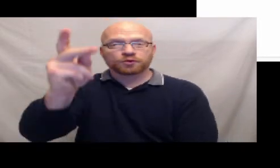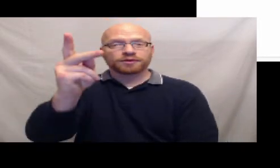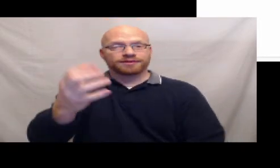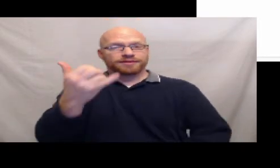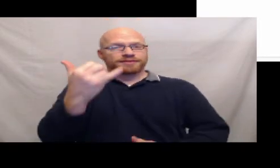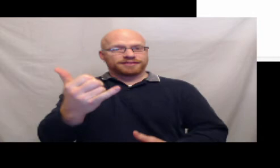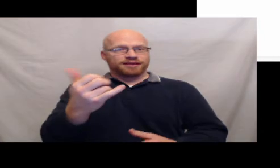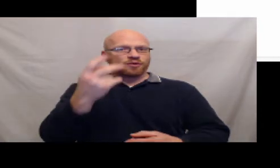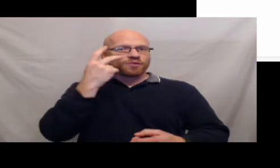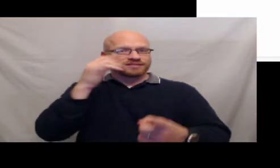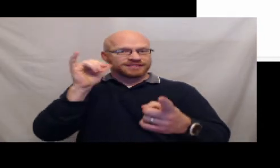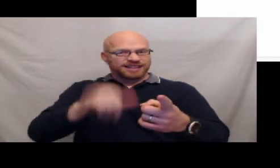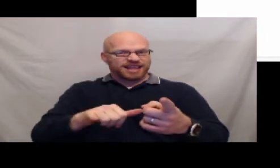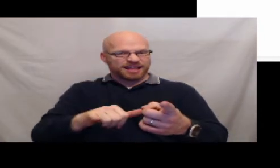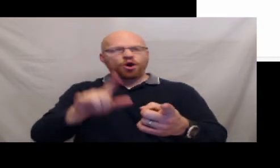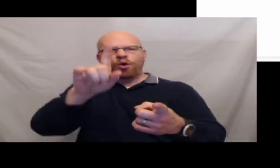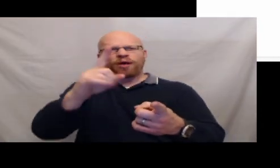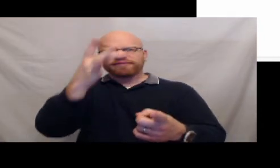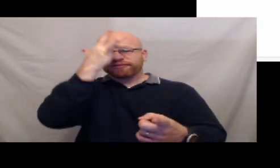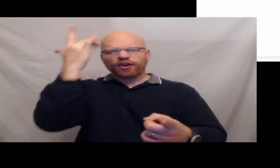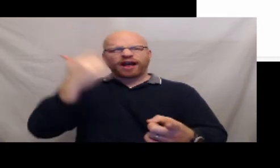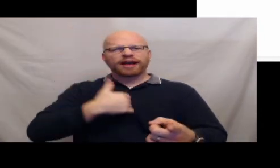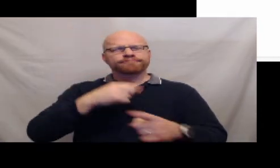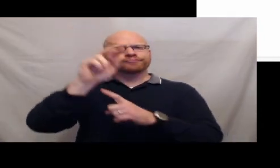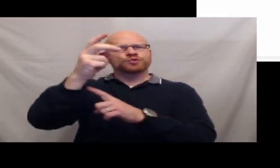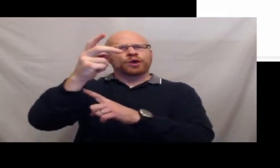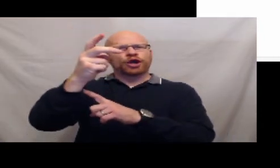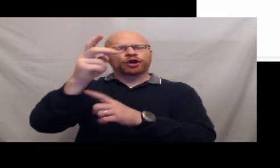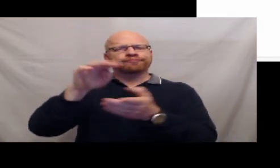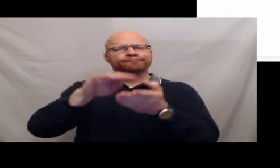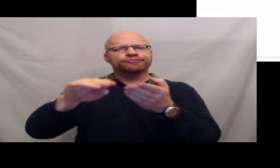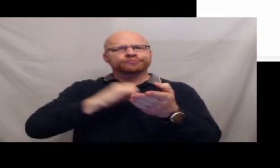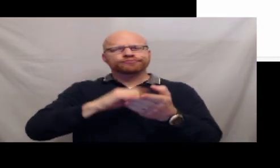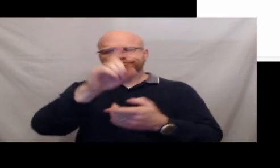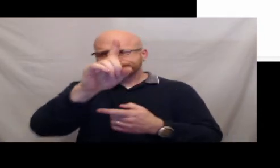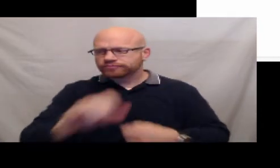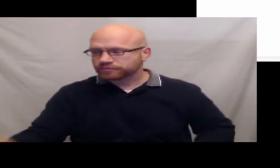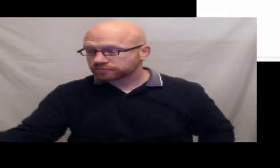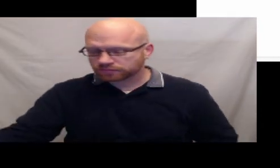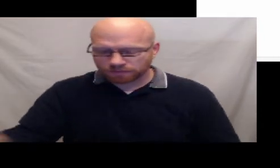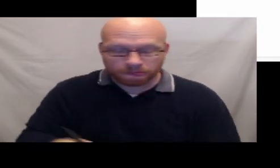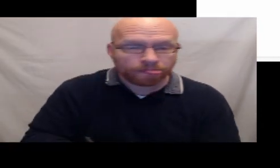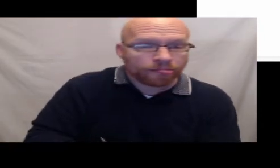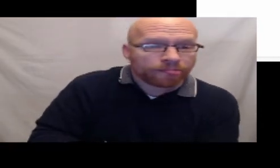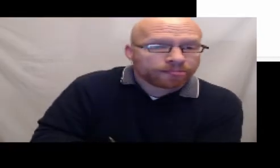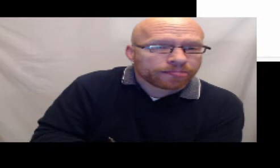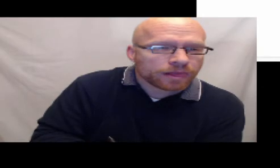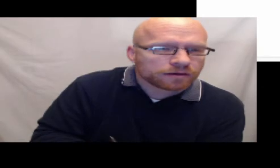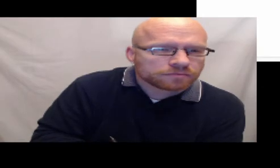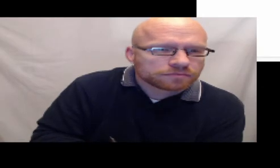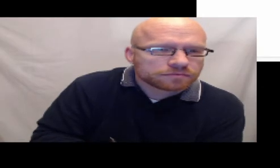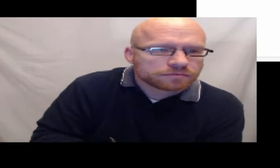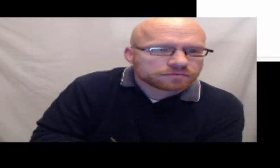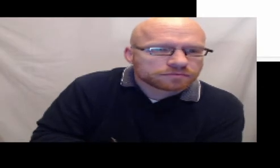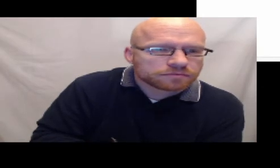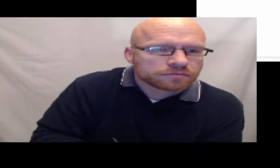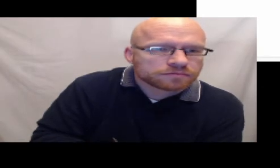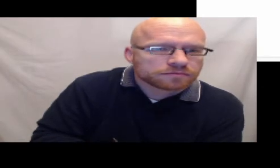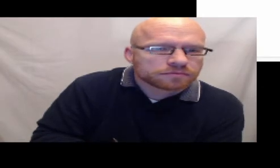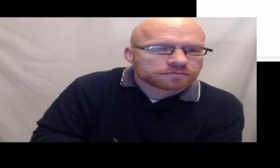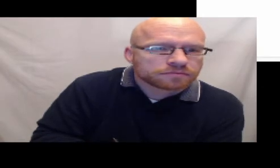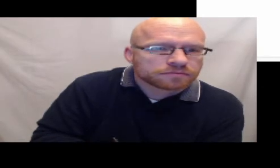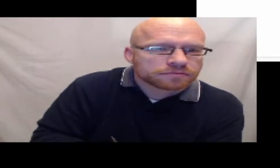Okay, here we have it. Now, as I multiplied through, oh, wait a minute, I forgot my squared. I'm sorry.